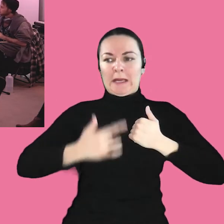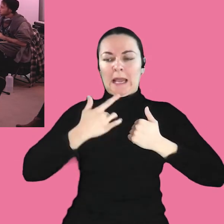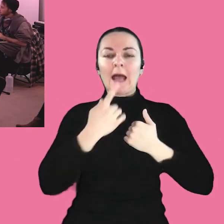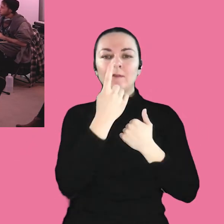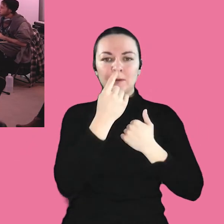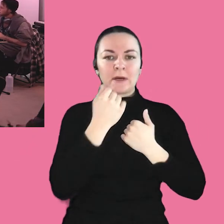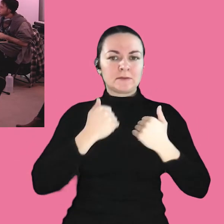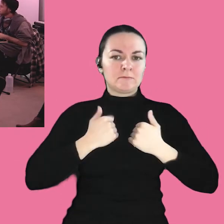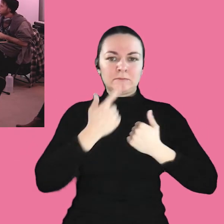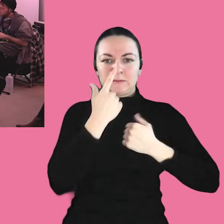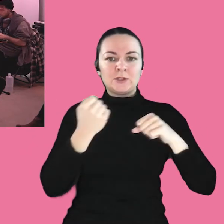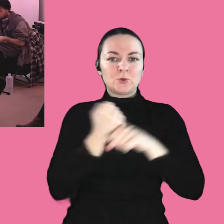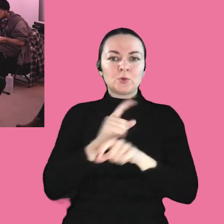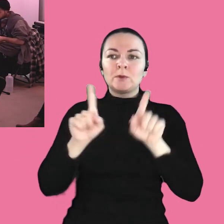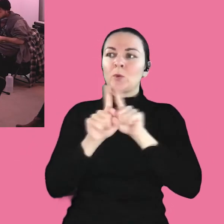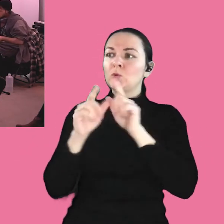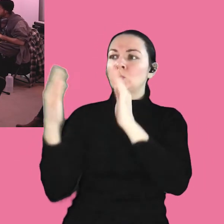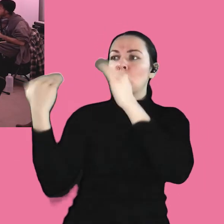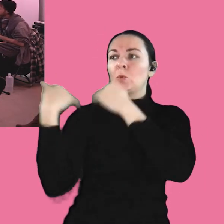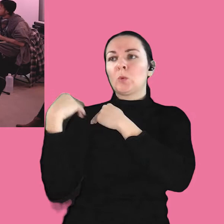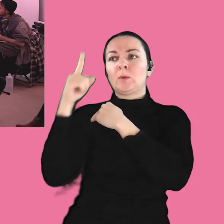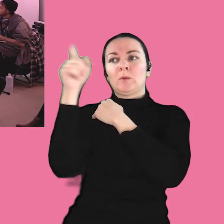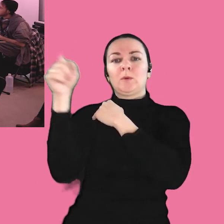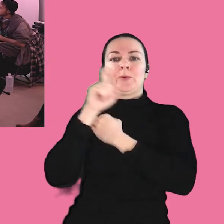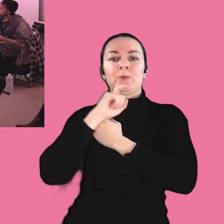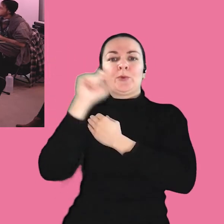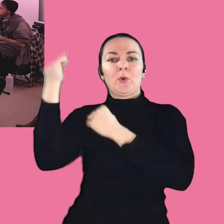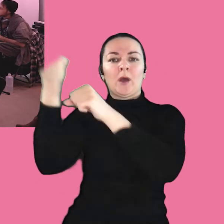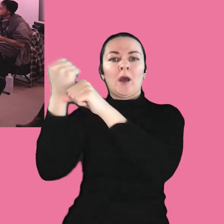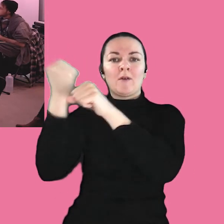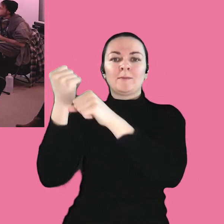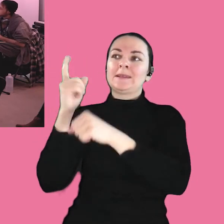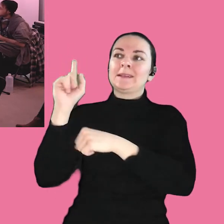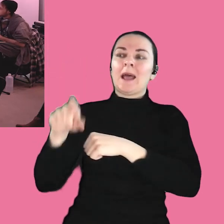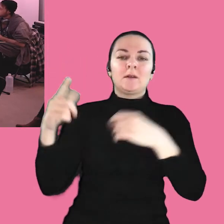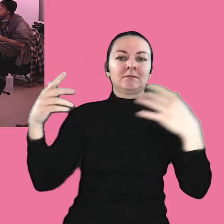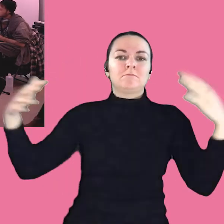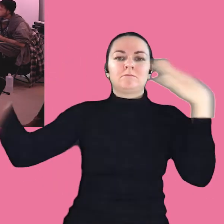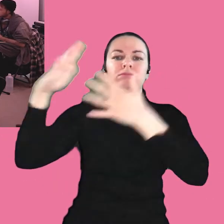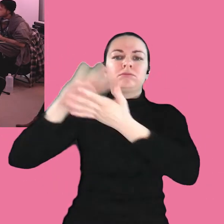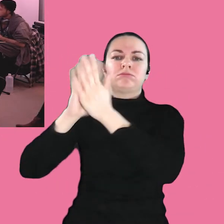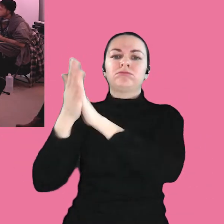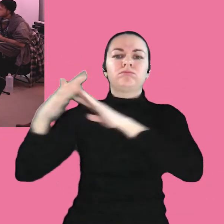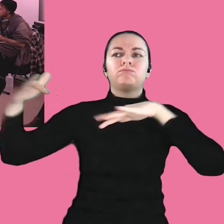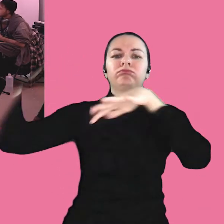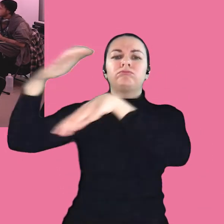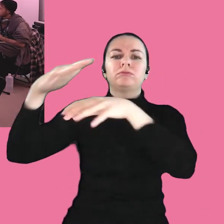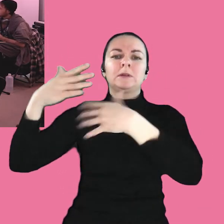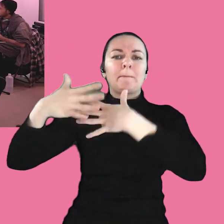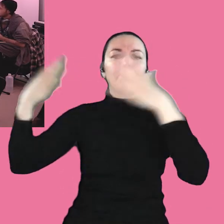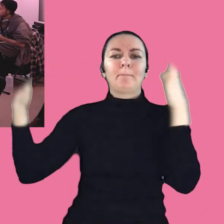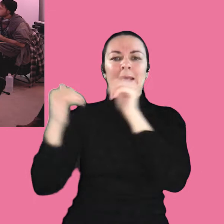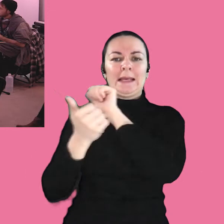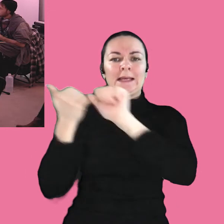definitely. The way we look at our project, because it's that thing like there's